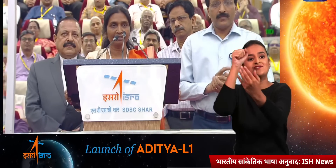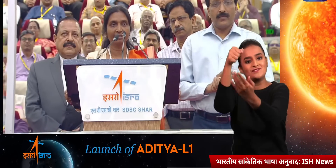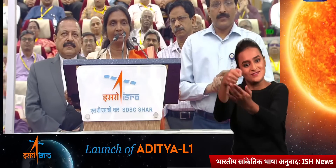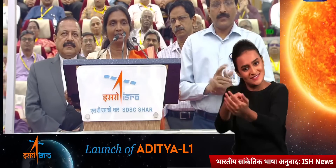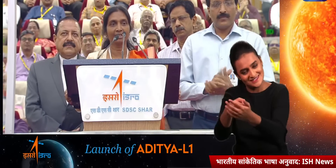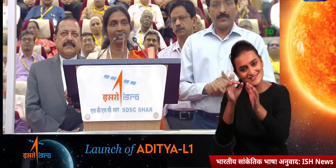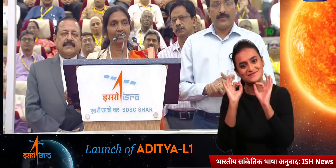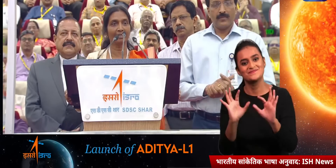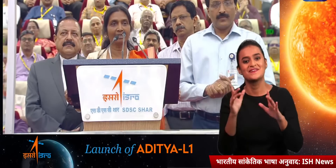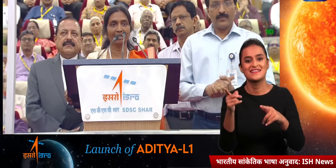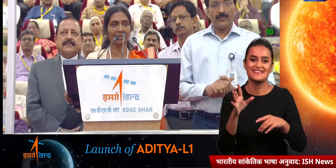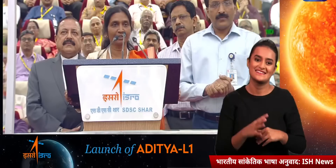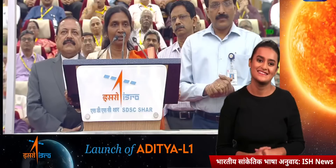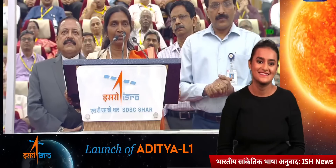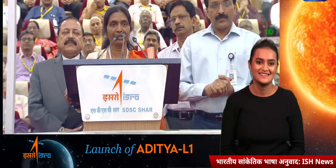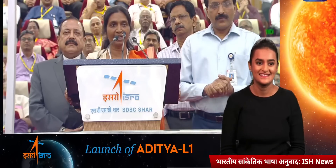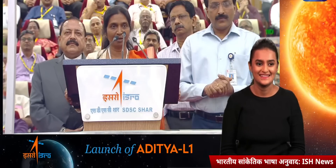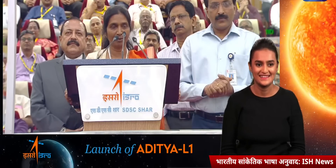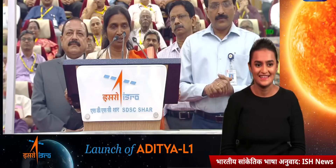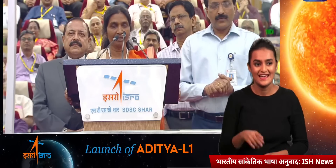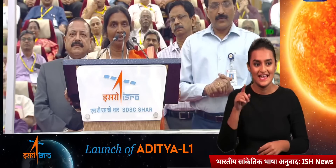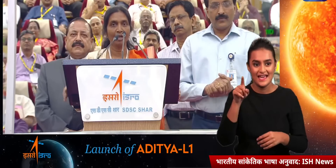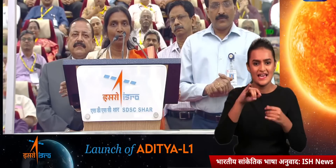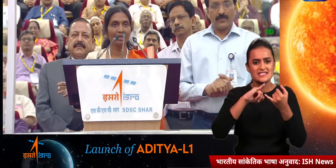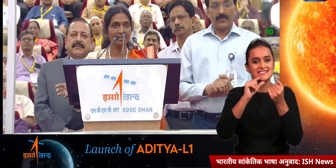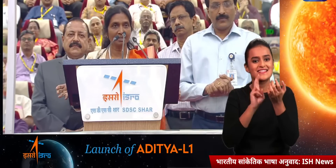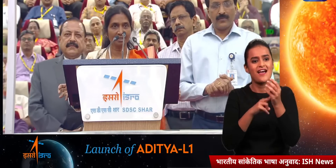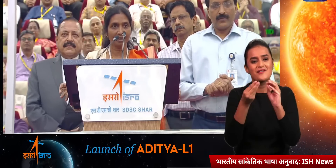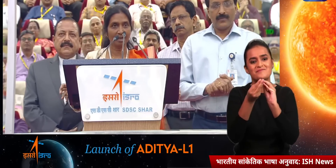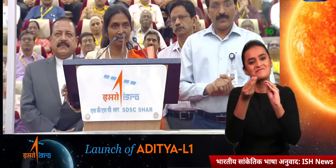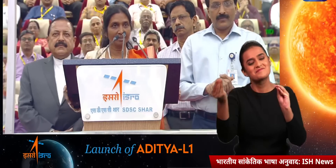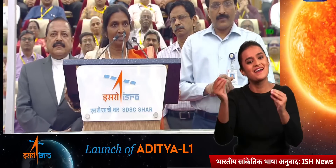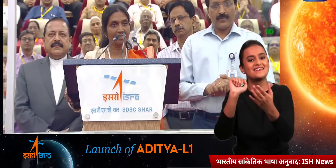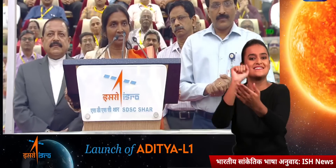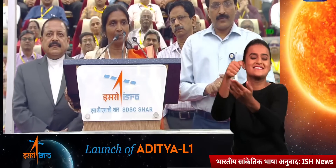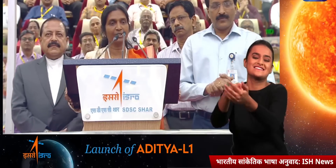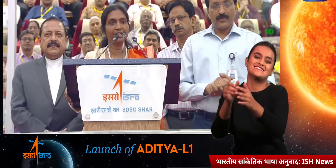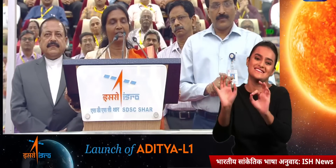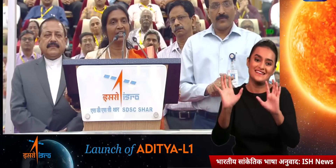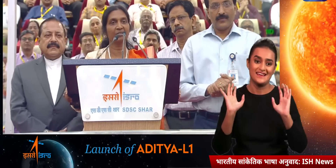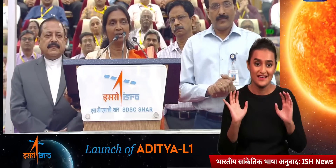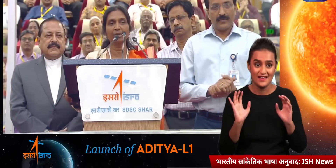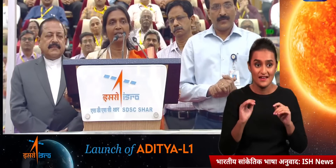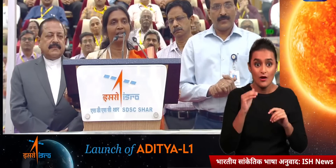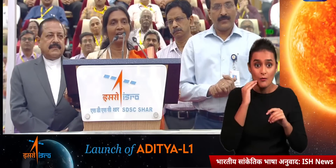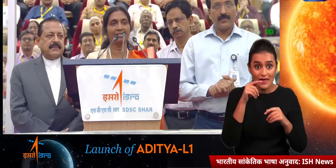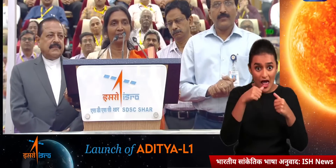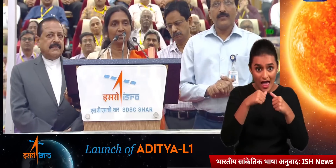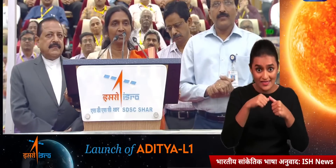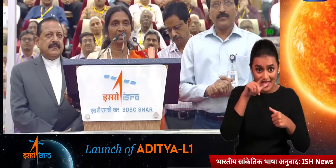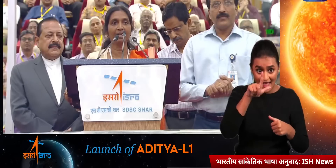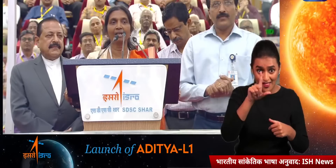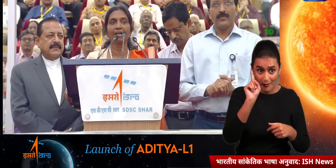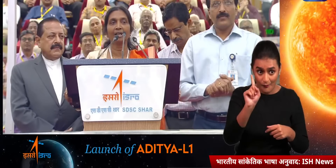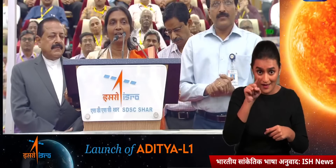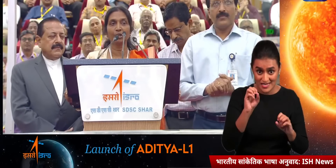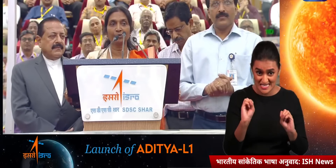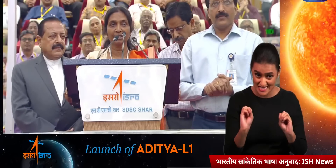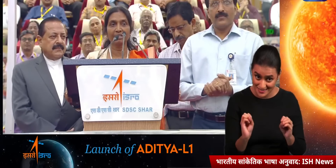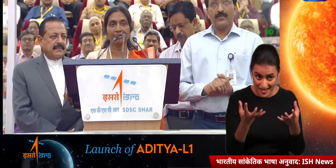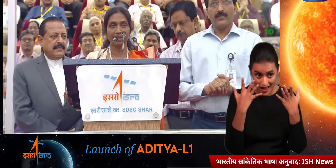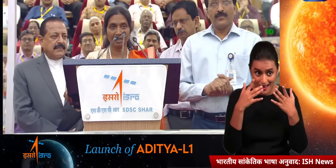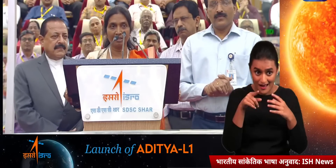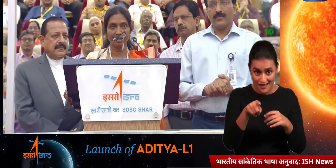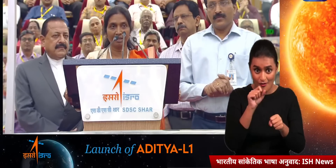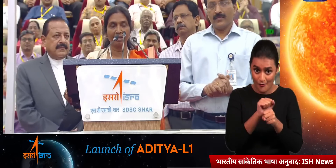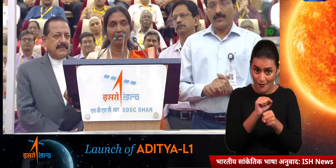orbit in the Sun Earth Lagrange inner point L1. Once the Aditya is commissioned, it will be an asset to the